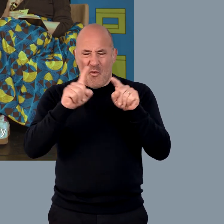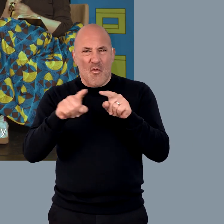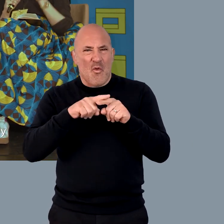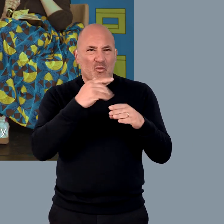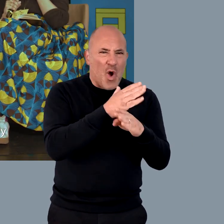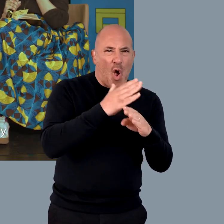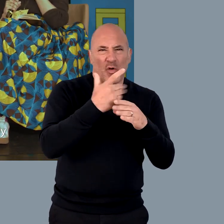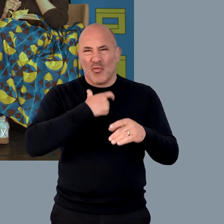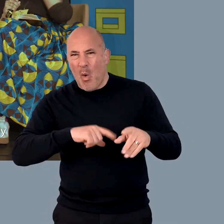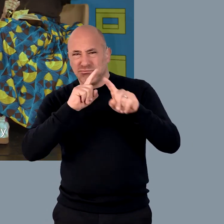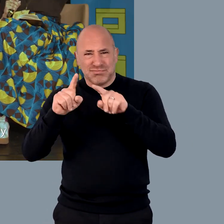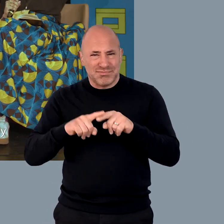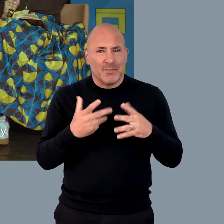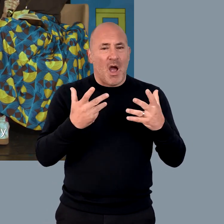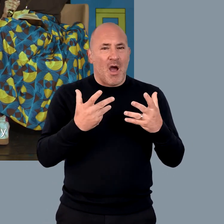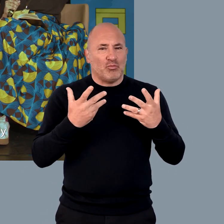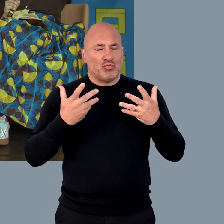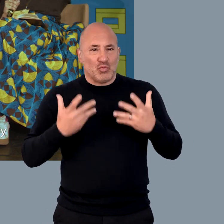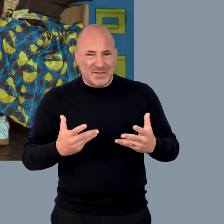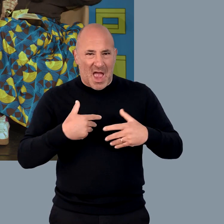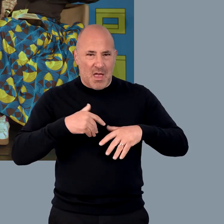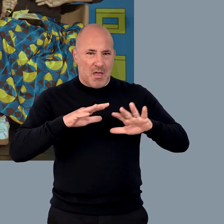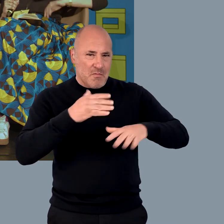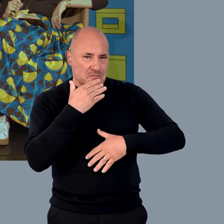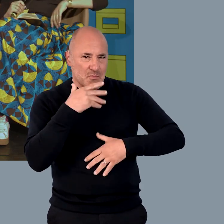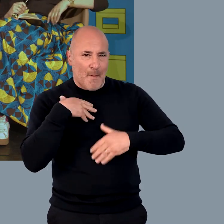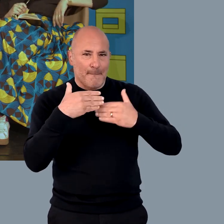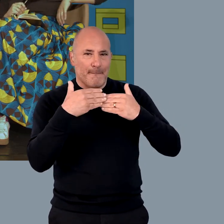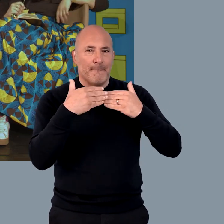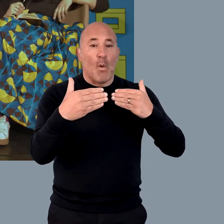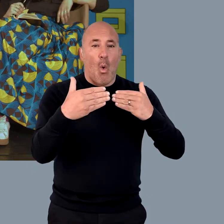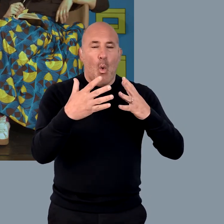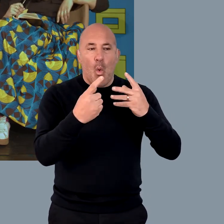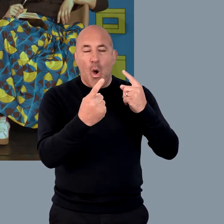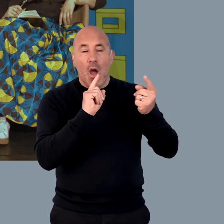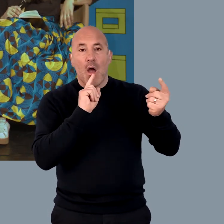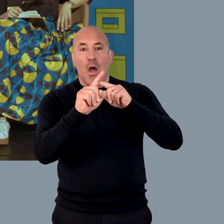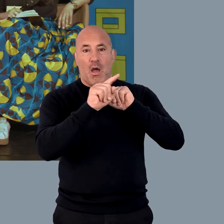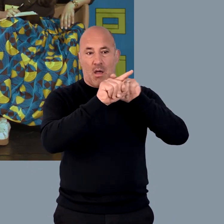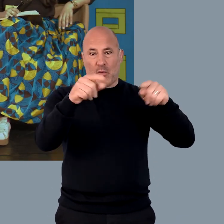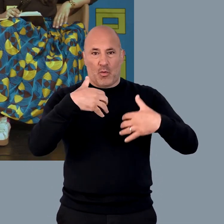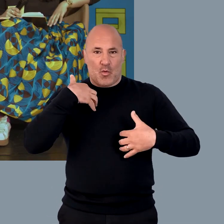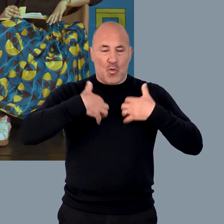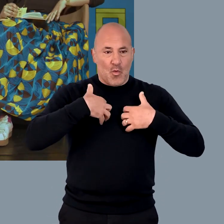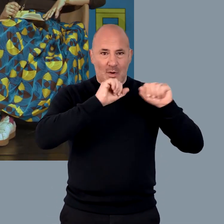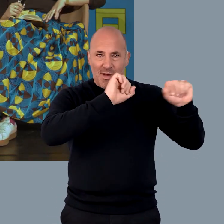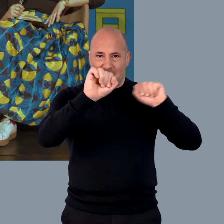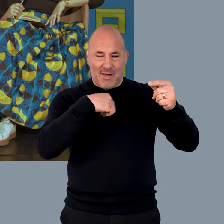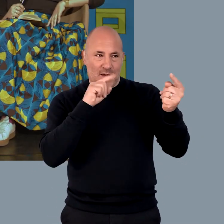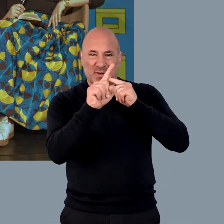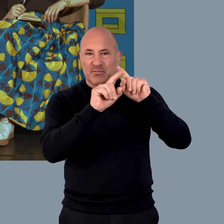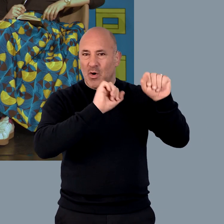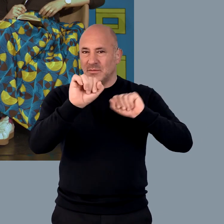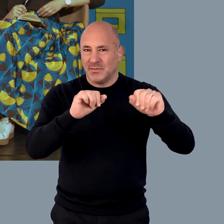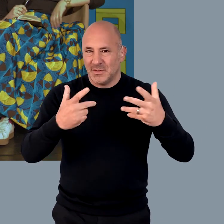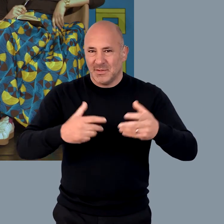So we've worked together very closely in a lot of different capacities. But we wanted to take today to really be more responsive